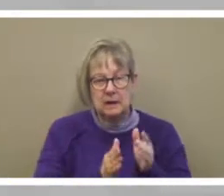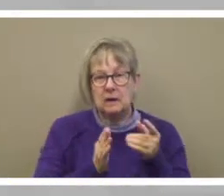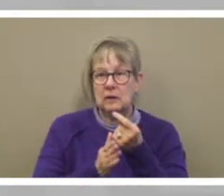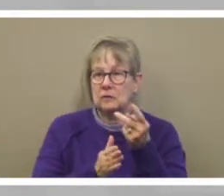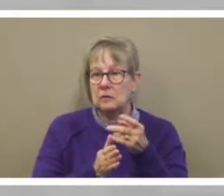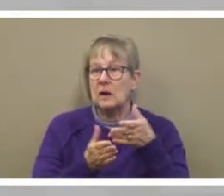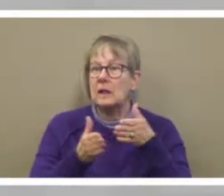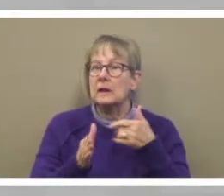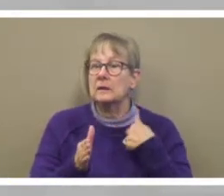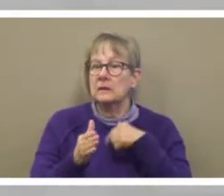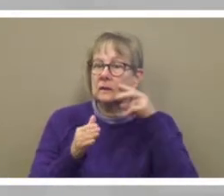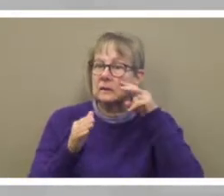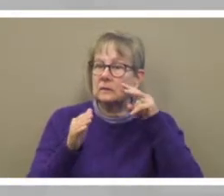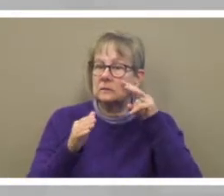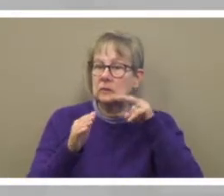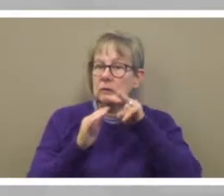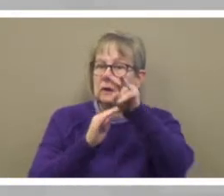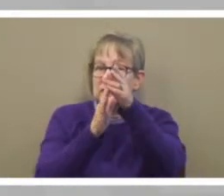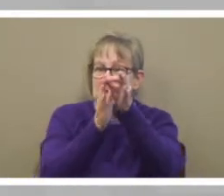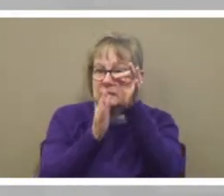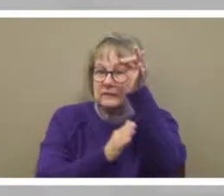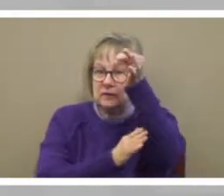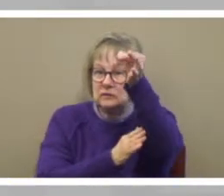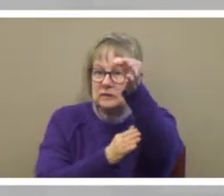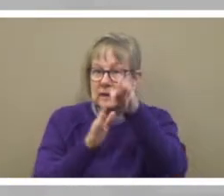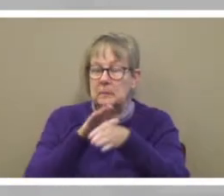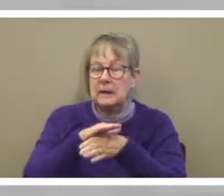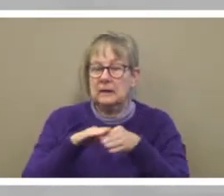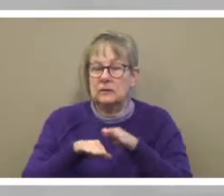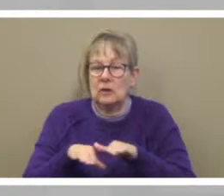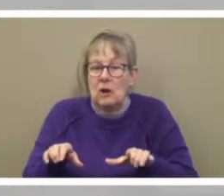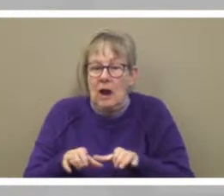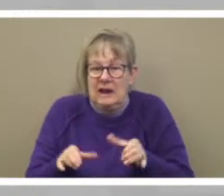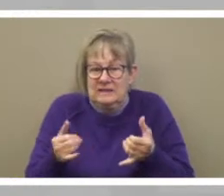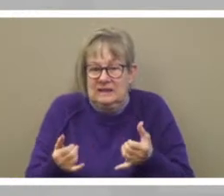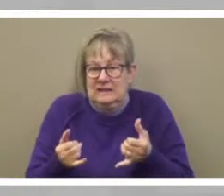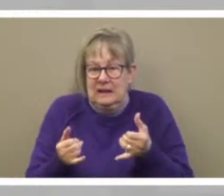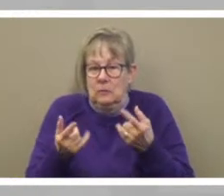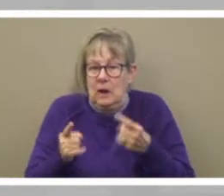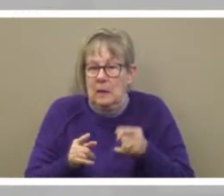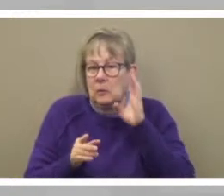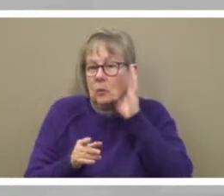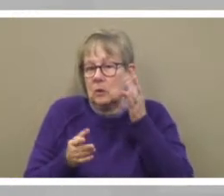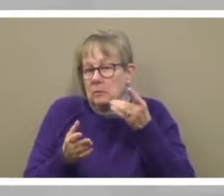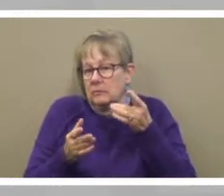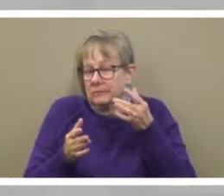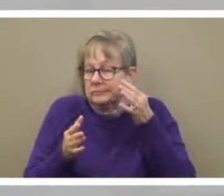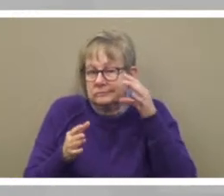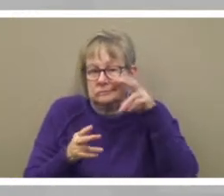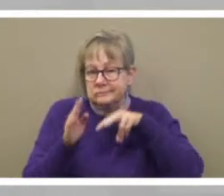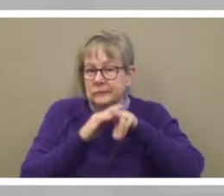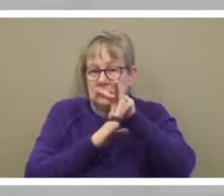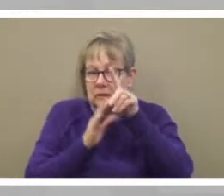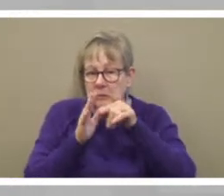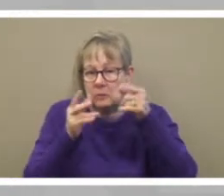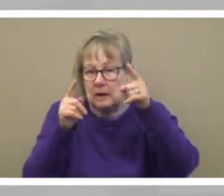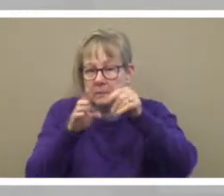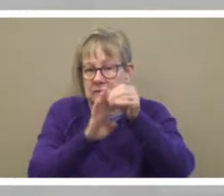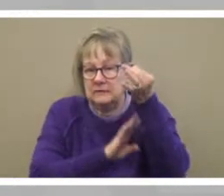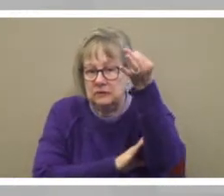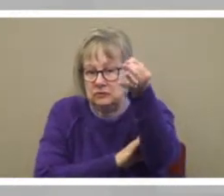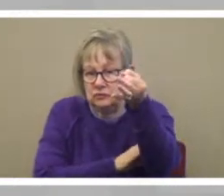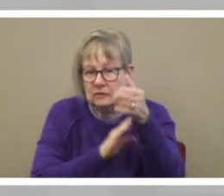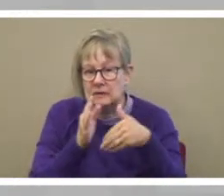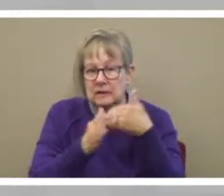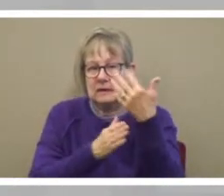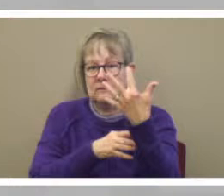into the future based on current actuals that we're seeing today and being able to project where we would be financially over the